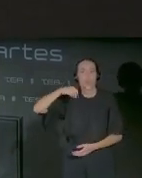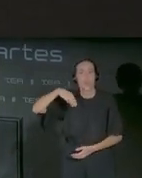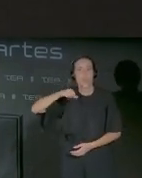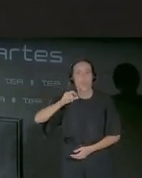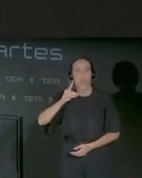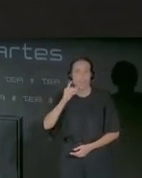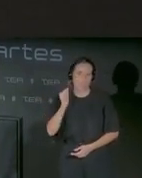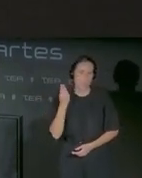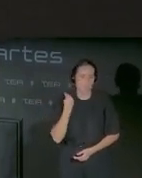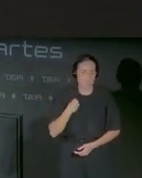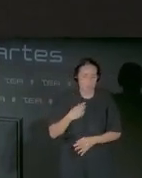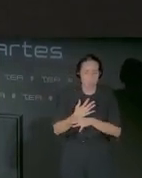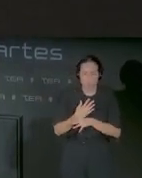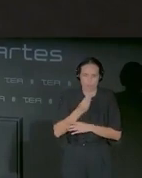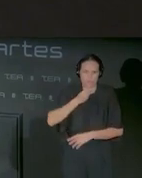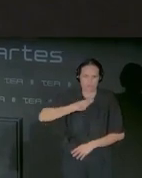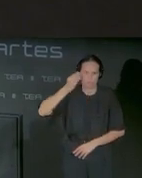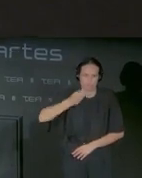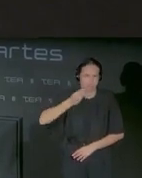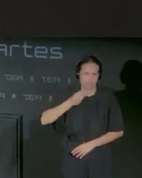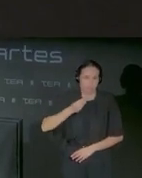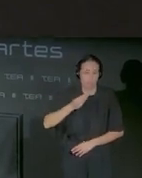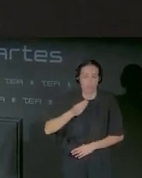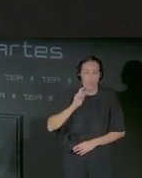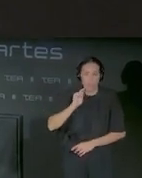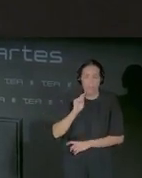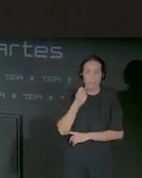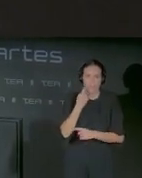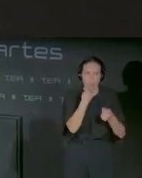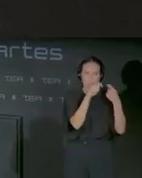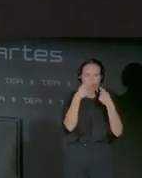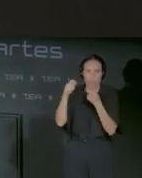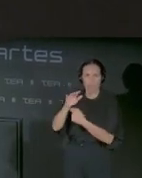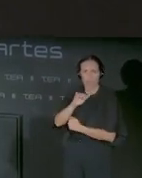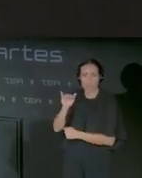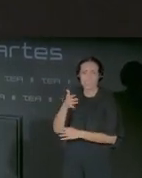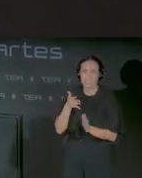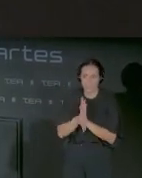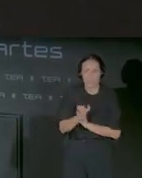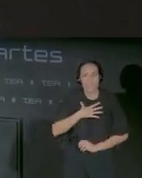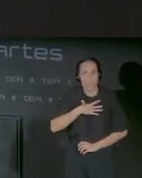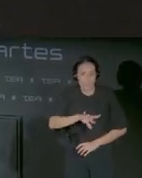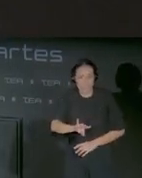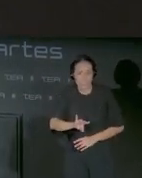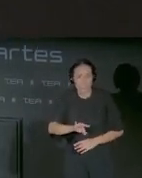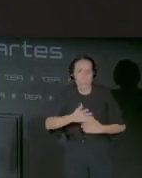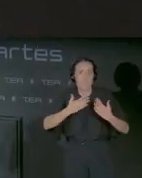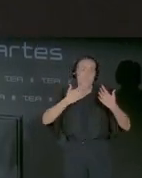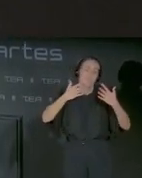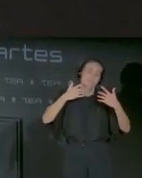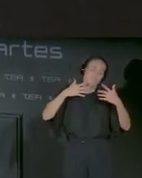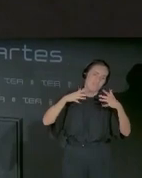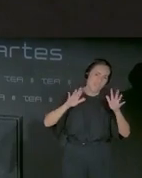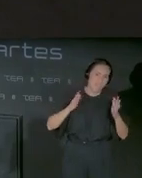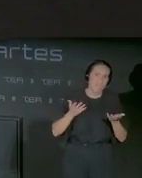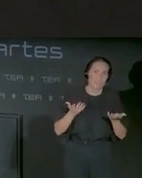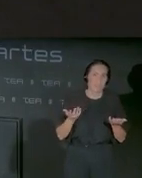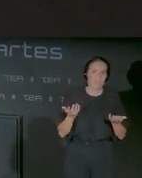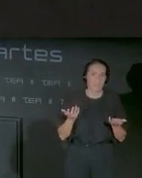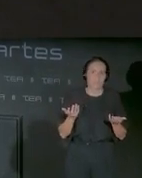so it's useful, it's doable, but not a lot of private investors will jump in if it's not a multiplayer game, if it's not a